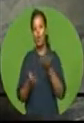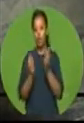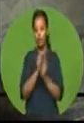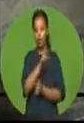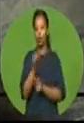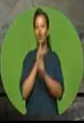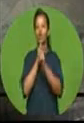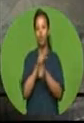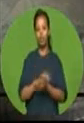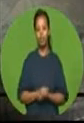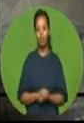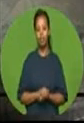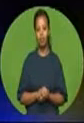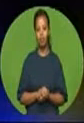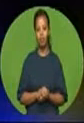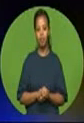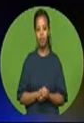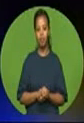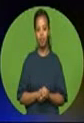it with your responses.